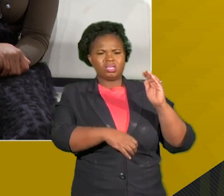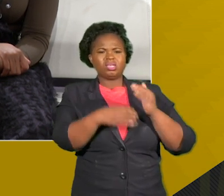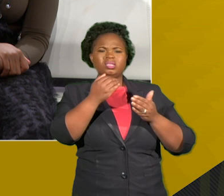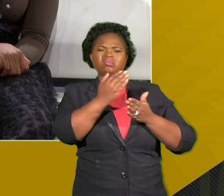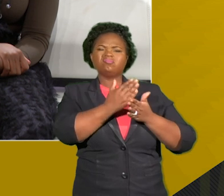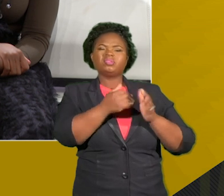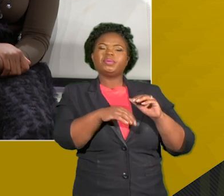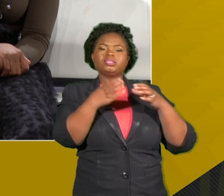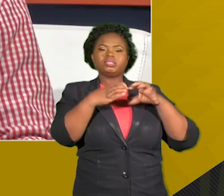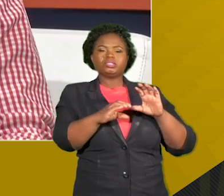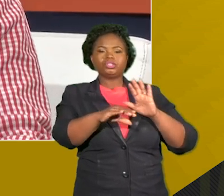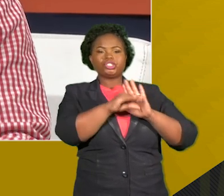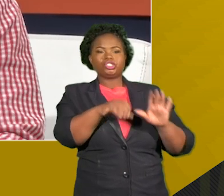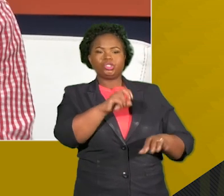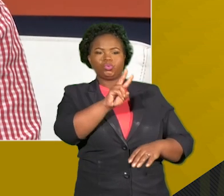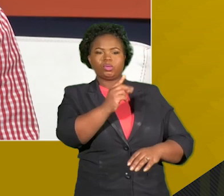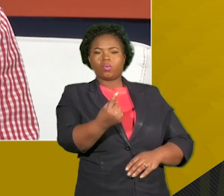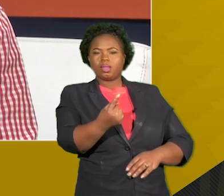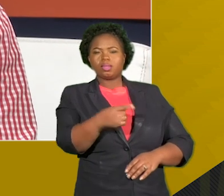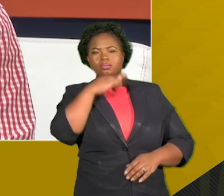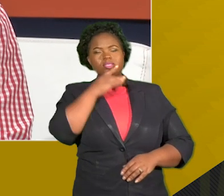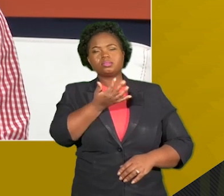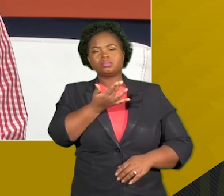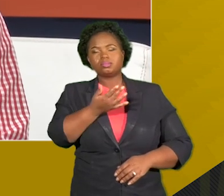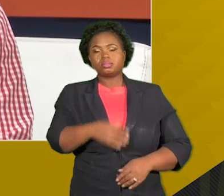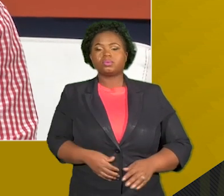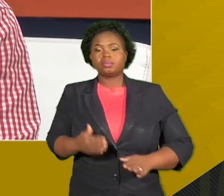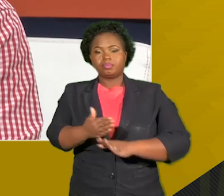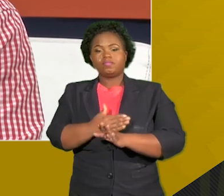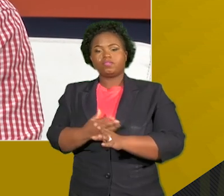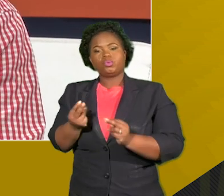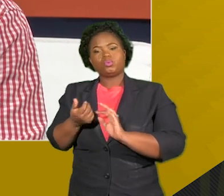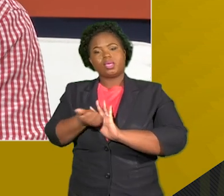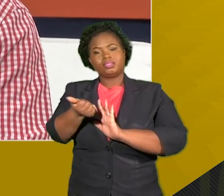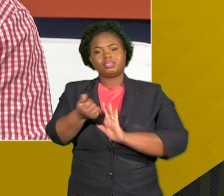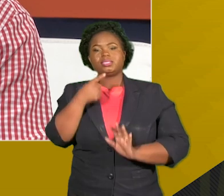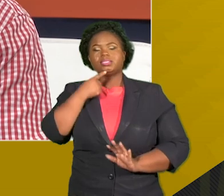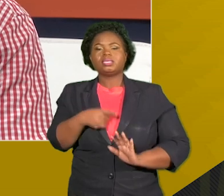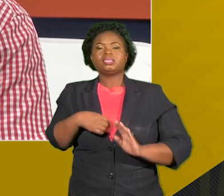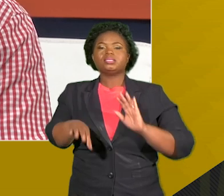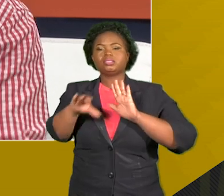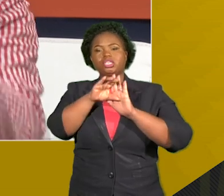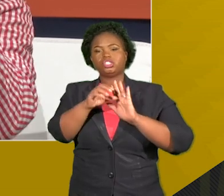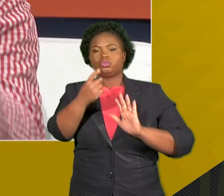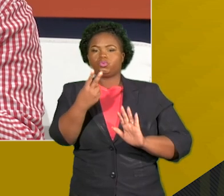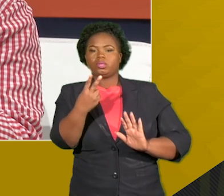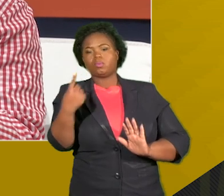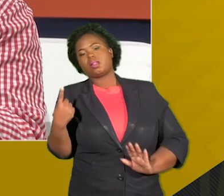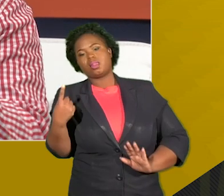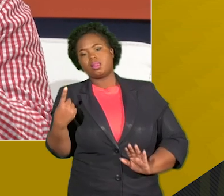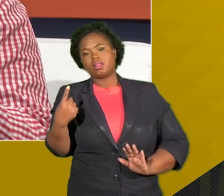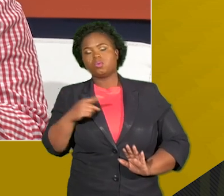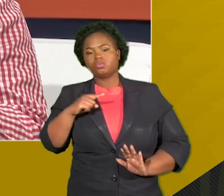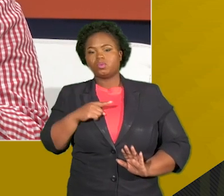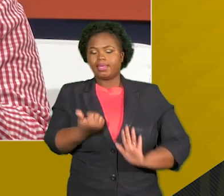companies, what is that? Yeah, kuqala before the new act bekhona into bebizwa ukuthi ama section 21. Yes. Kusho ukuthi within the act there